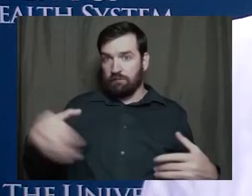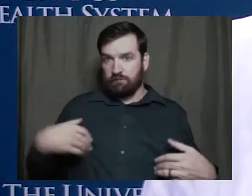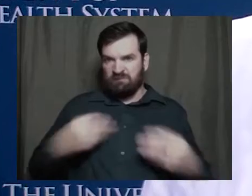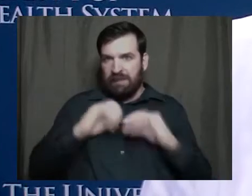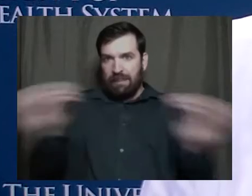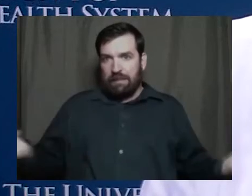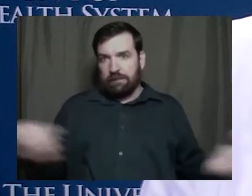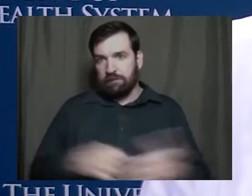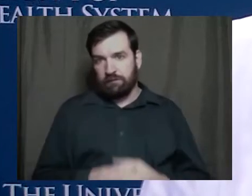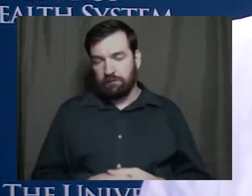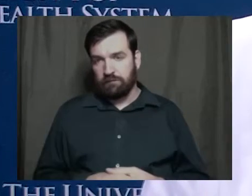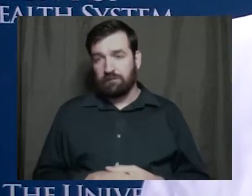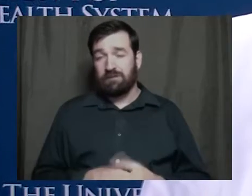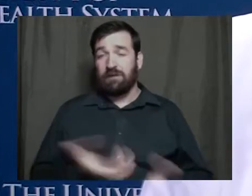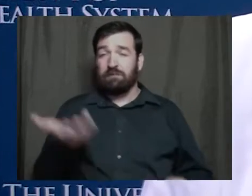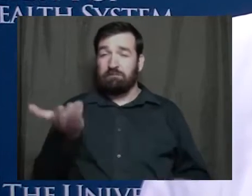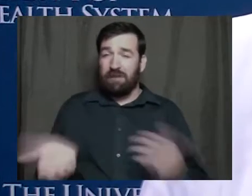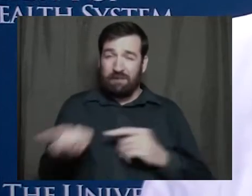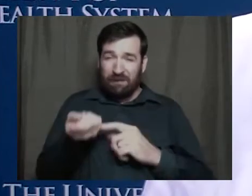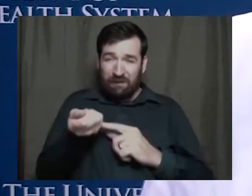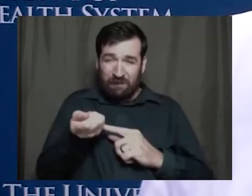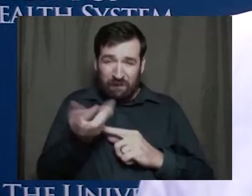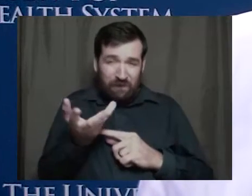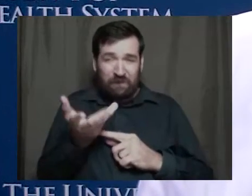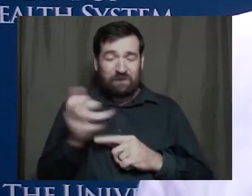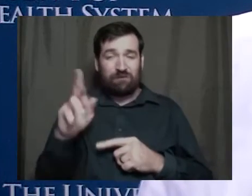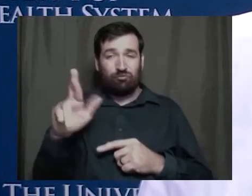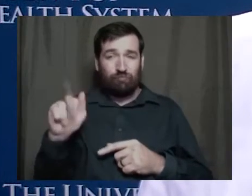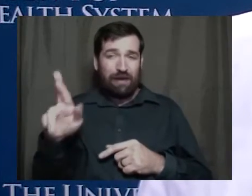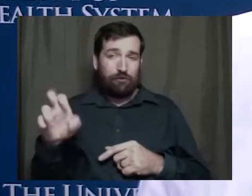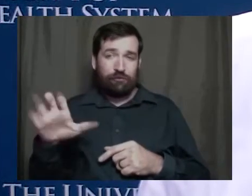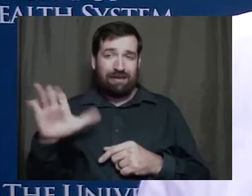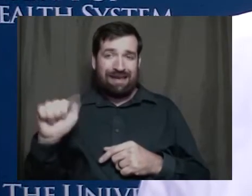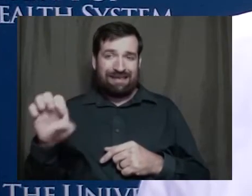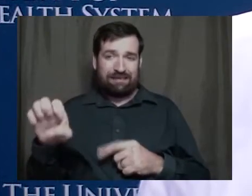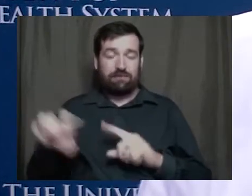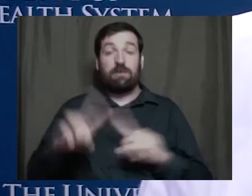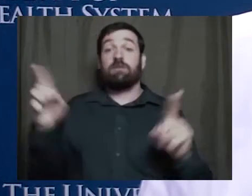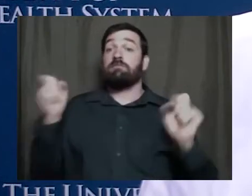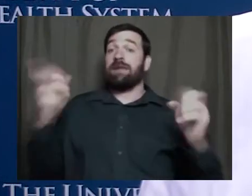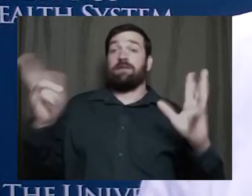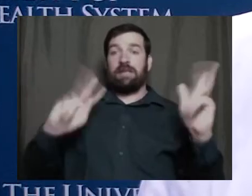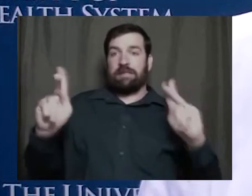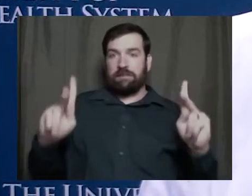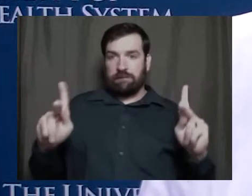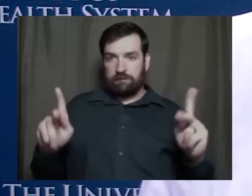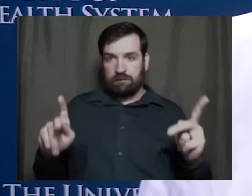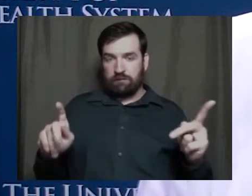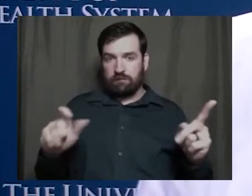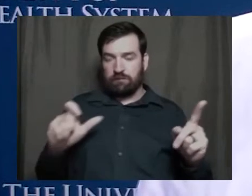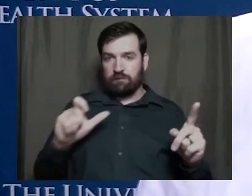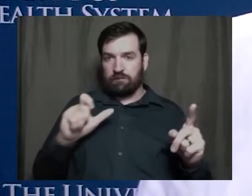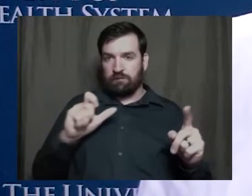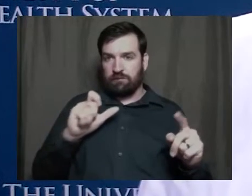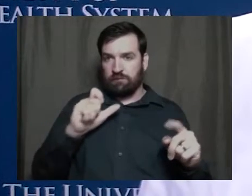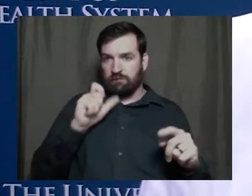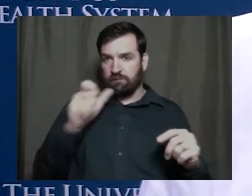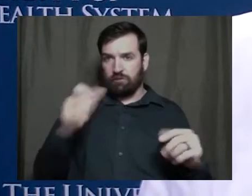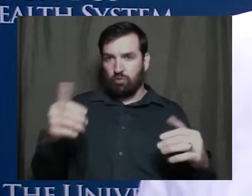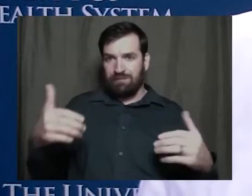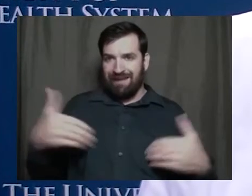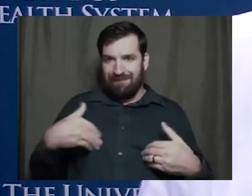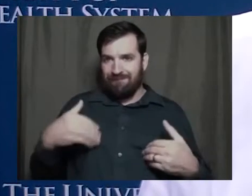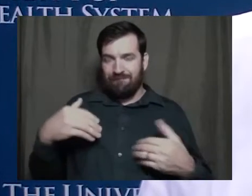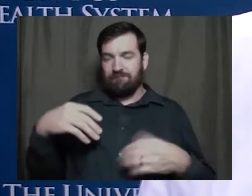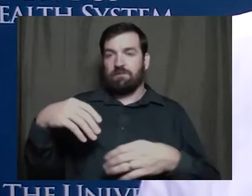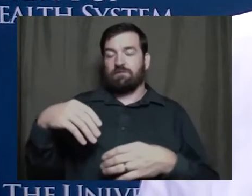might have a very, very random case, but to put it in perspective, a lot of places won't even really stock the point of care testing and the reagents,